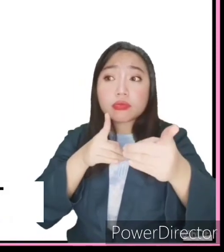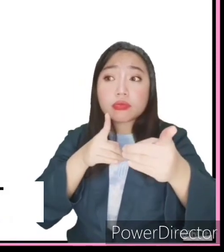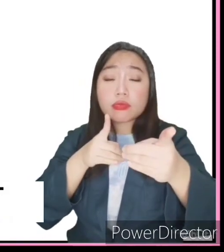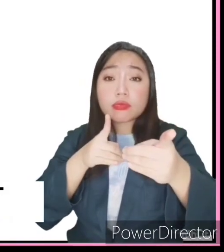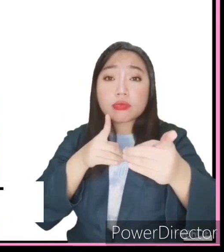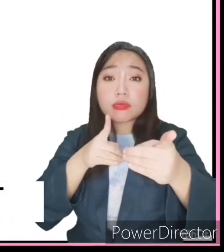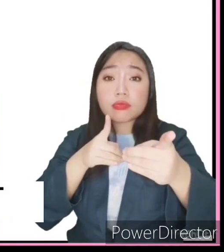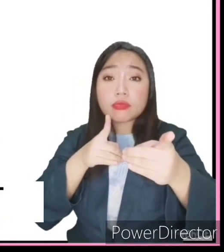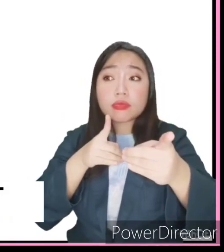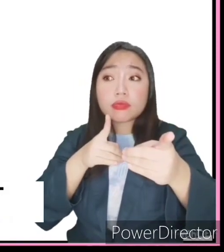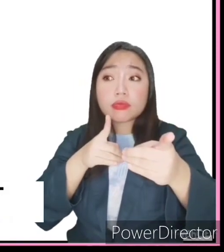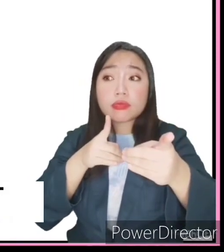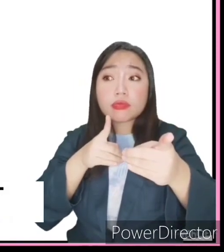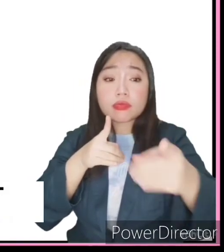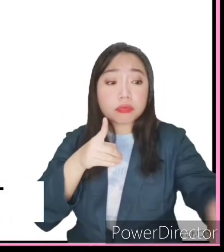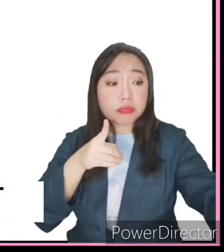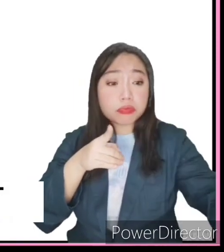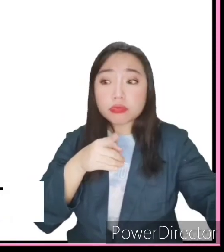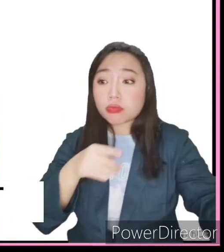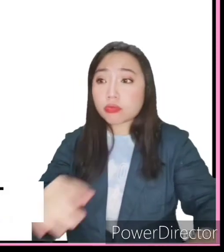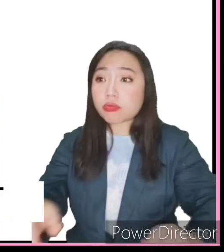direction?